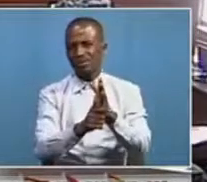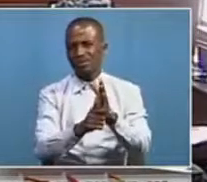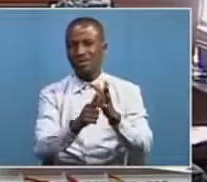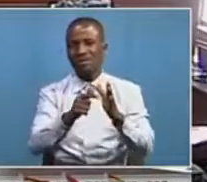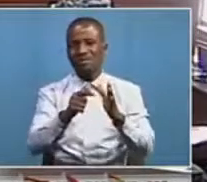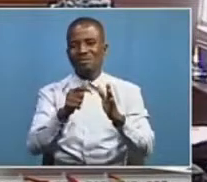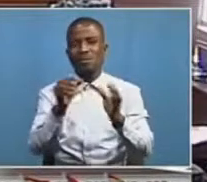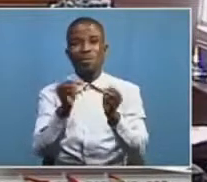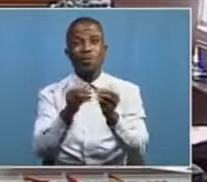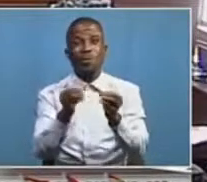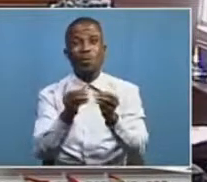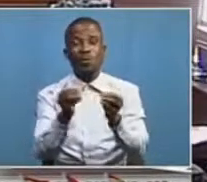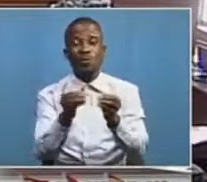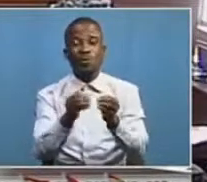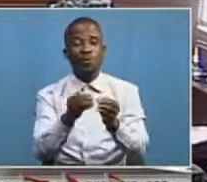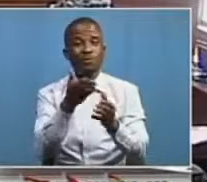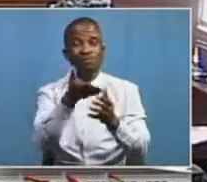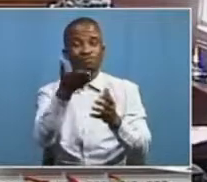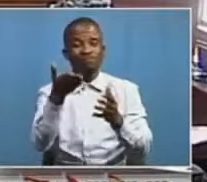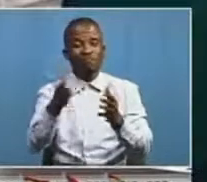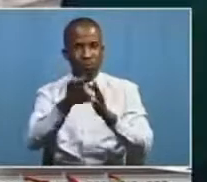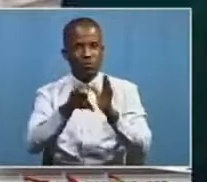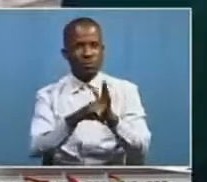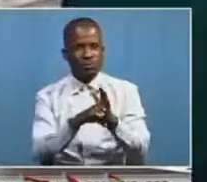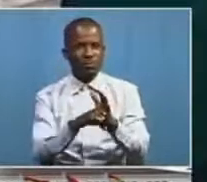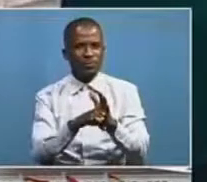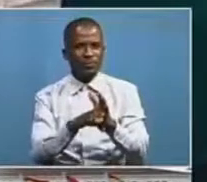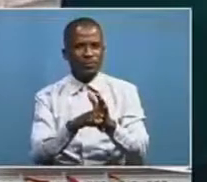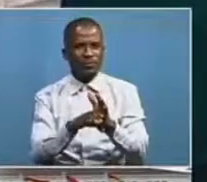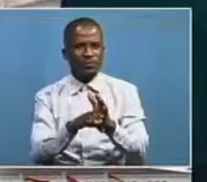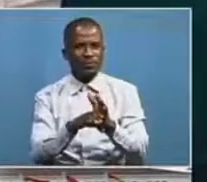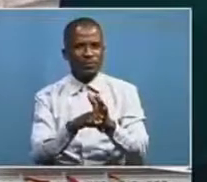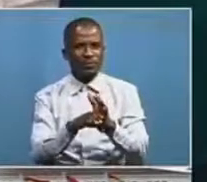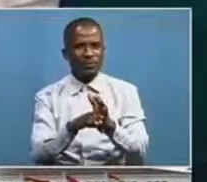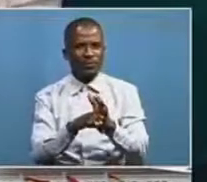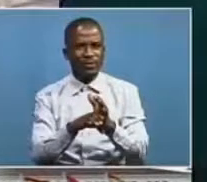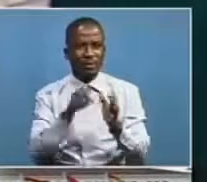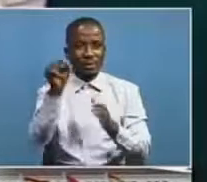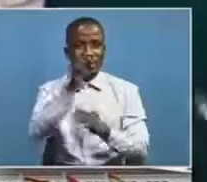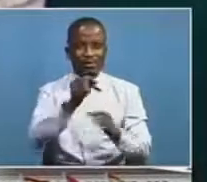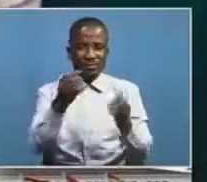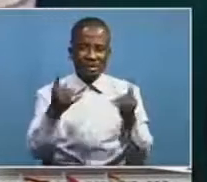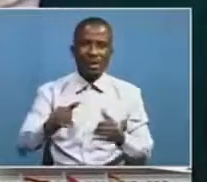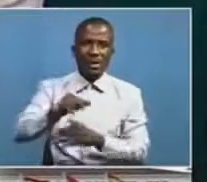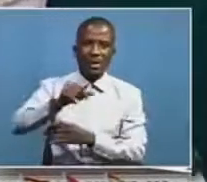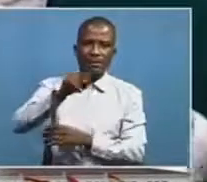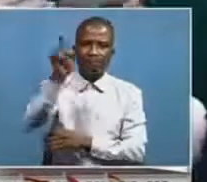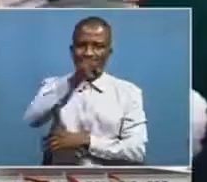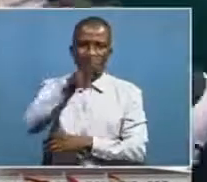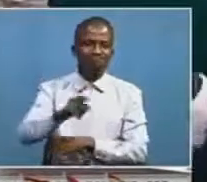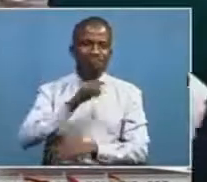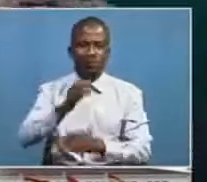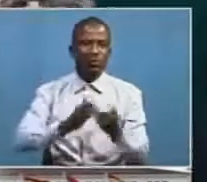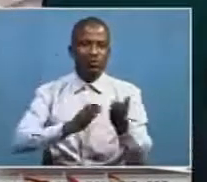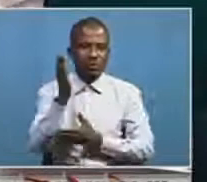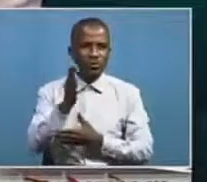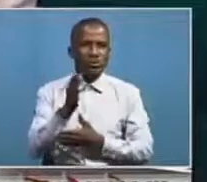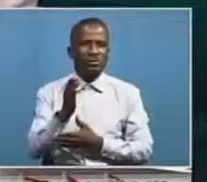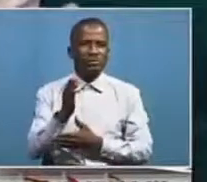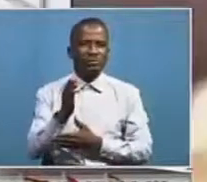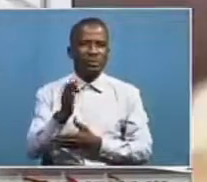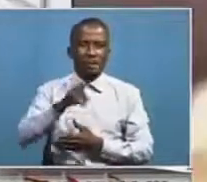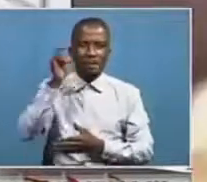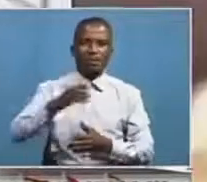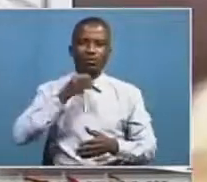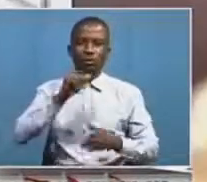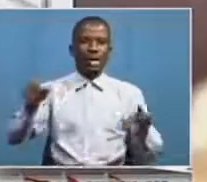296A and B and 63.3 of the Constitution 1982 and therefore unconstitutional, null and void,